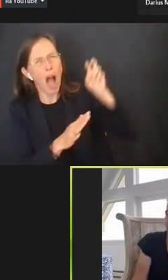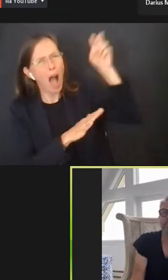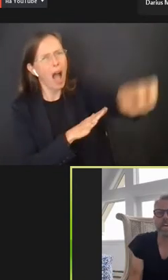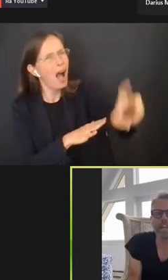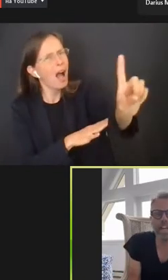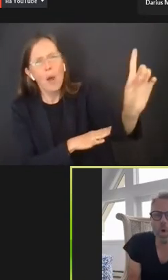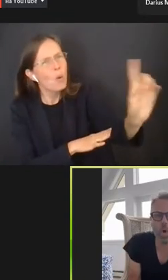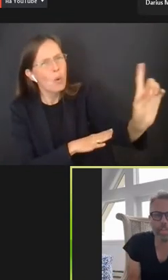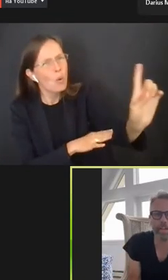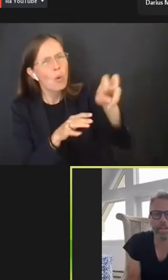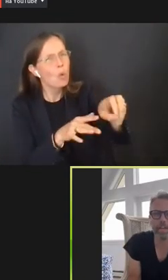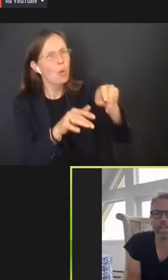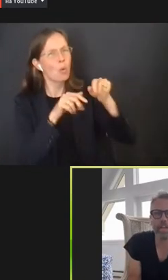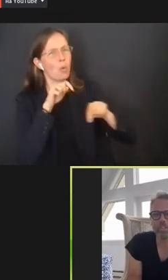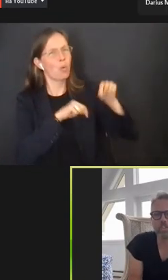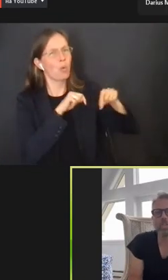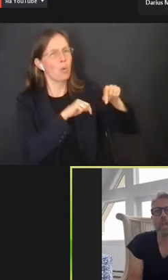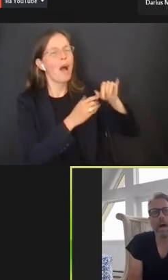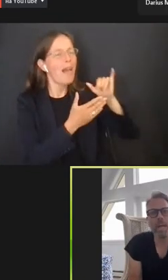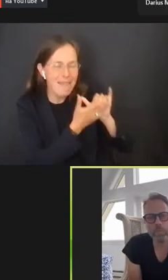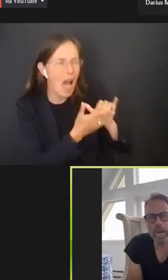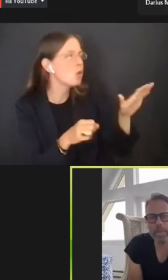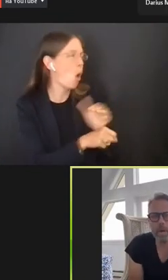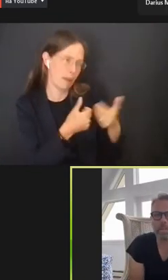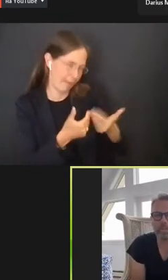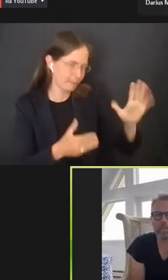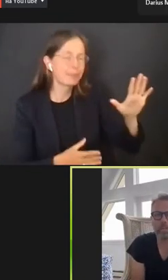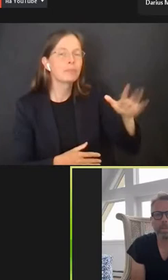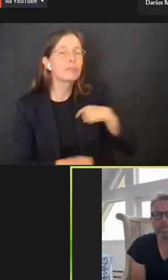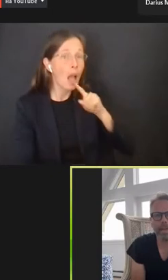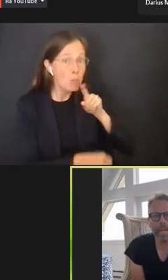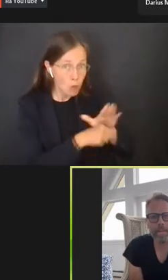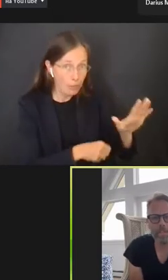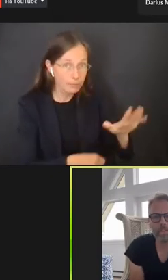Don't jump to the chase. That's a whole thing. The Oscars, yeah. Here's what I promise.